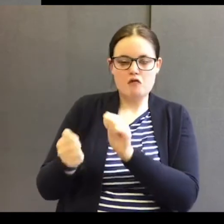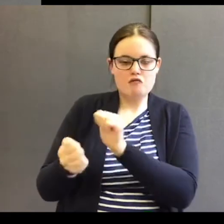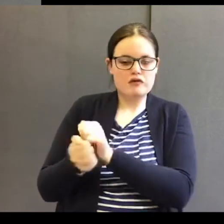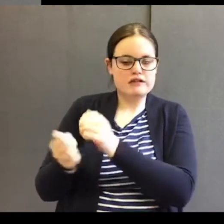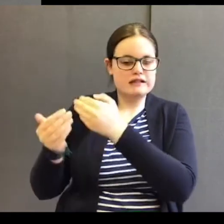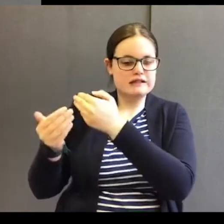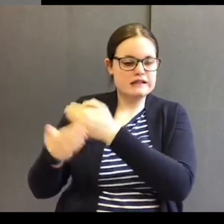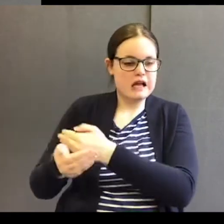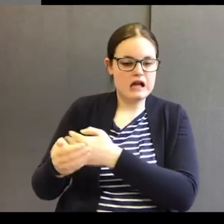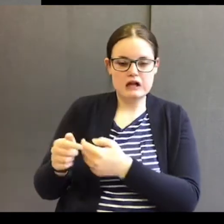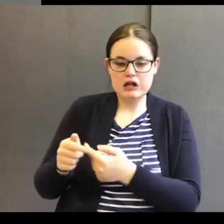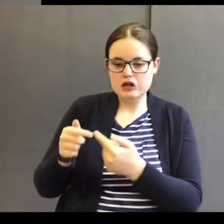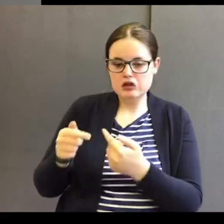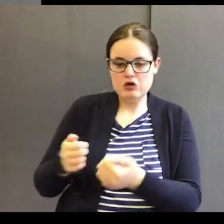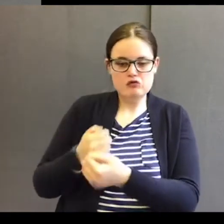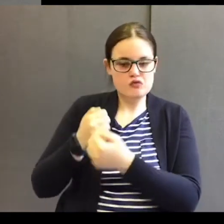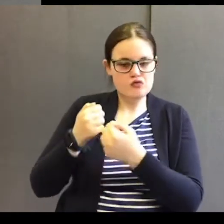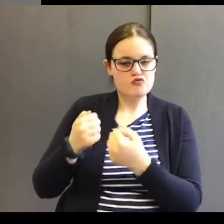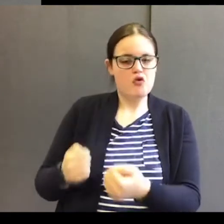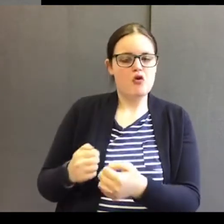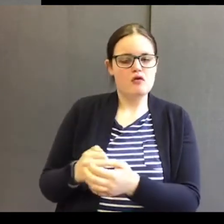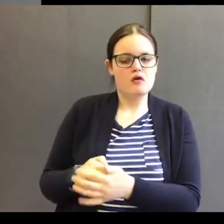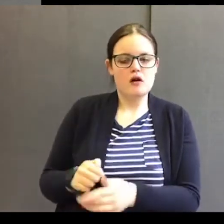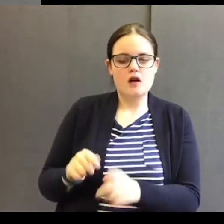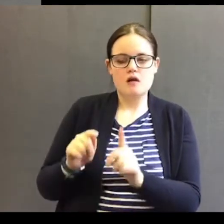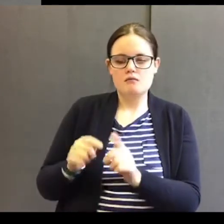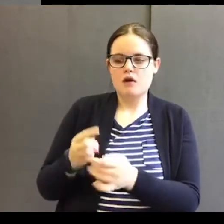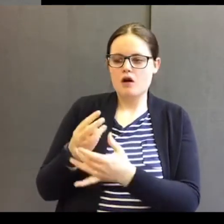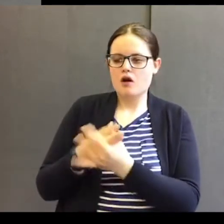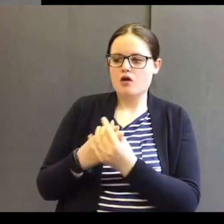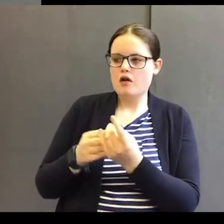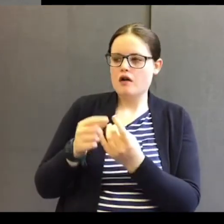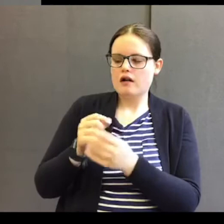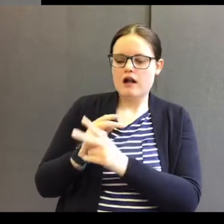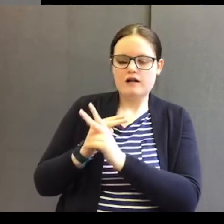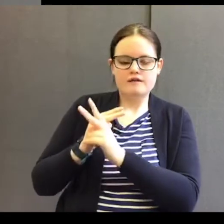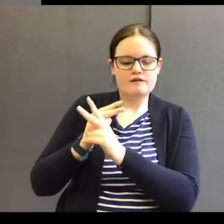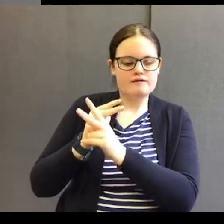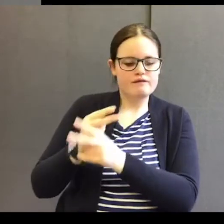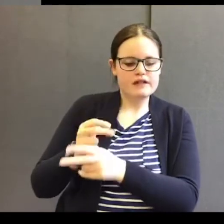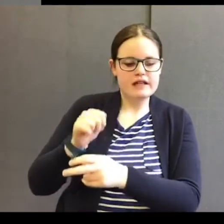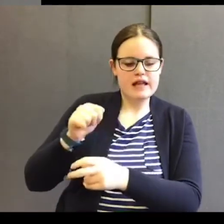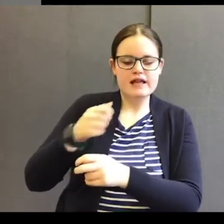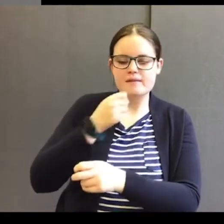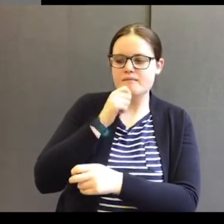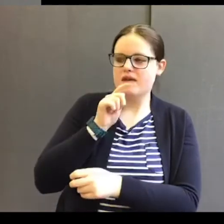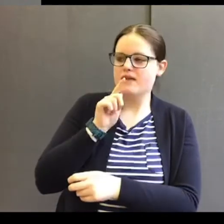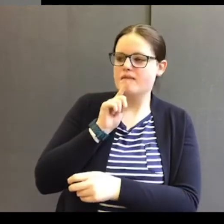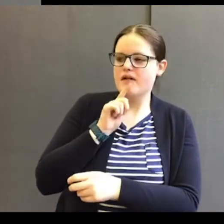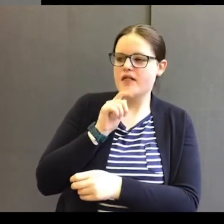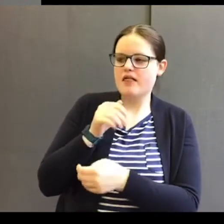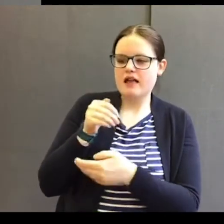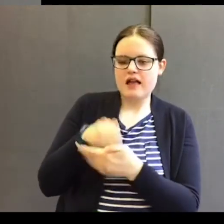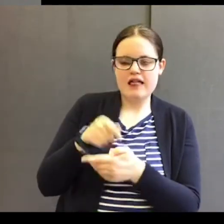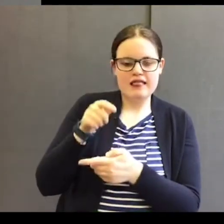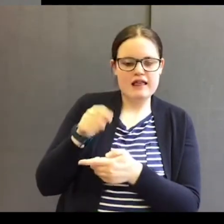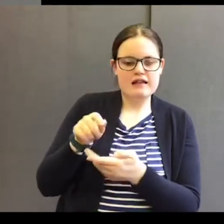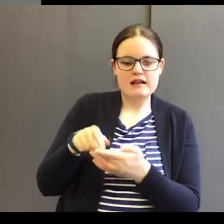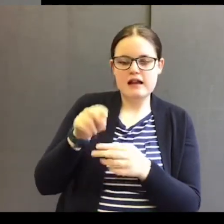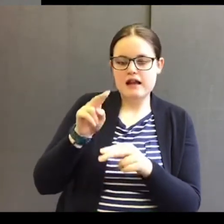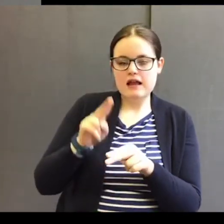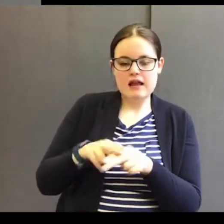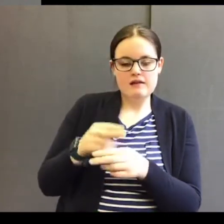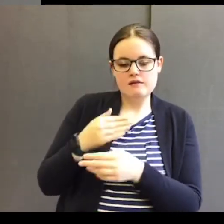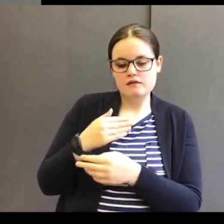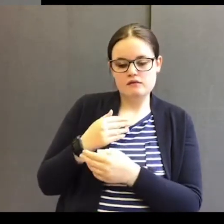dark, so strong, but God can visit his people in it. And